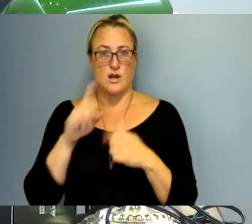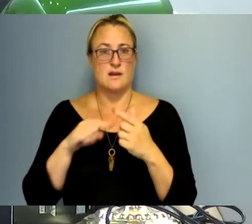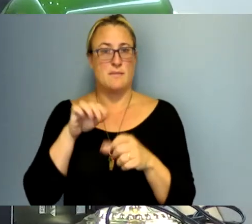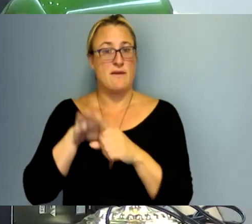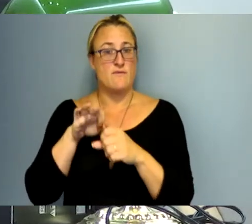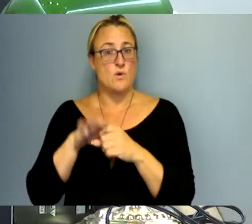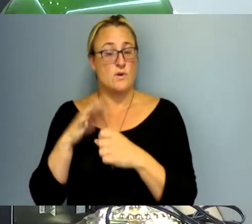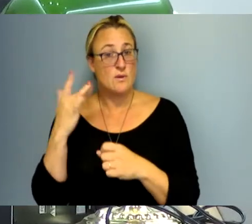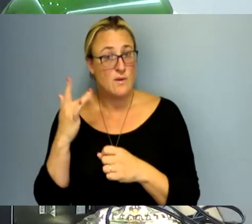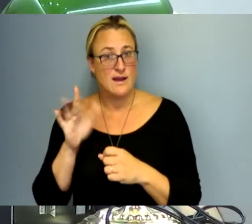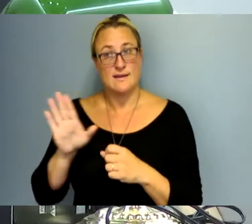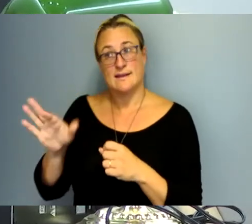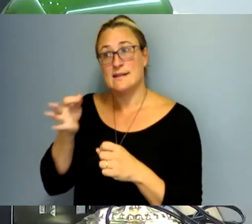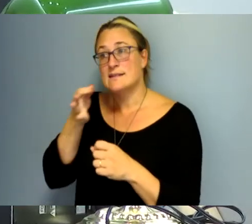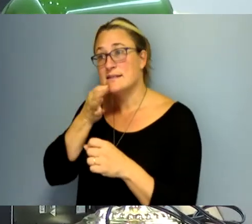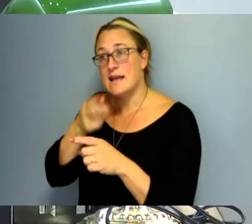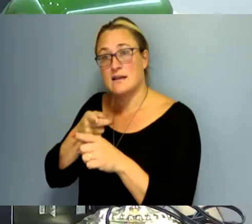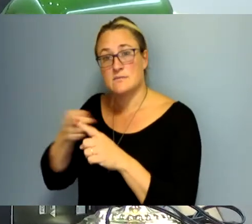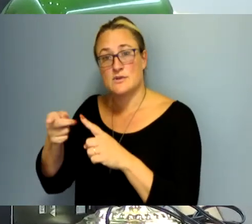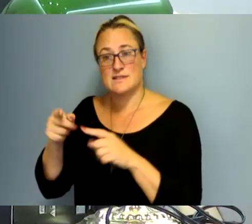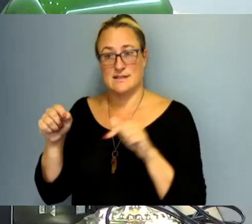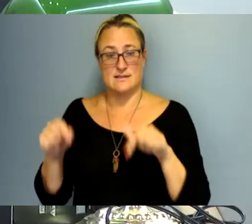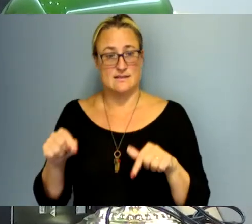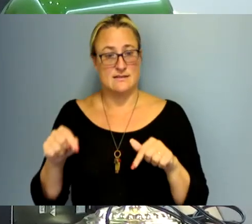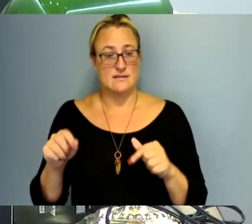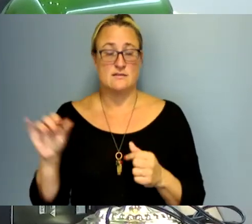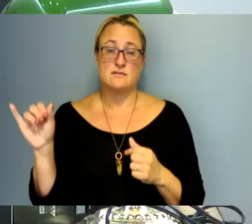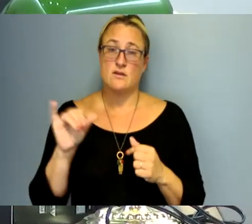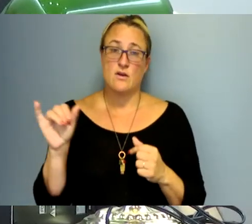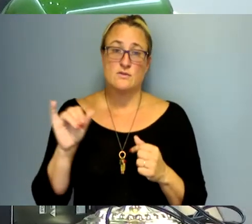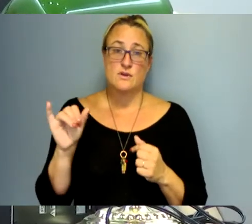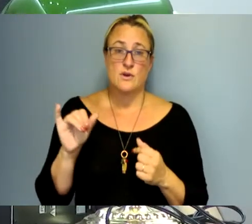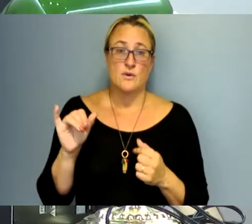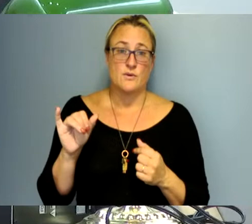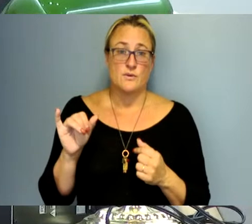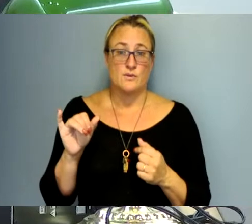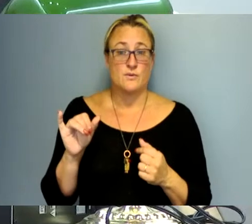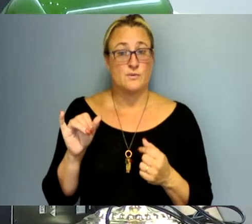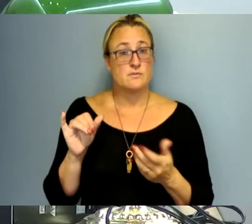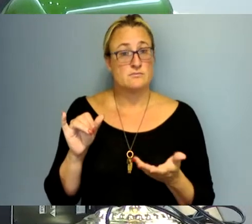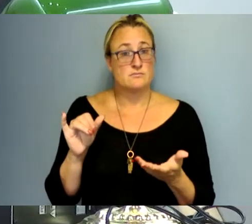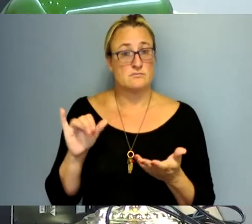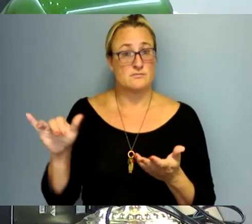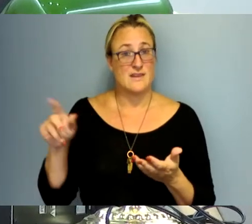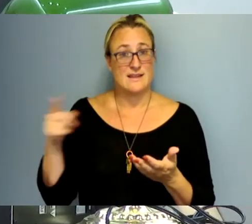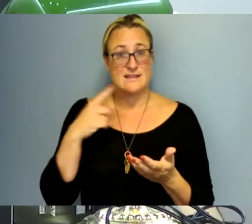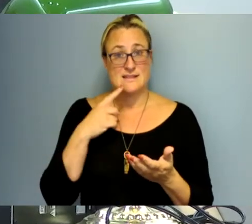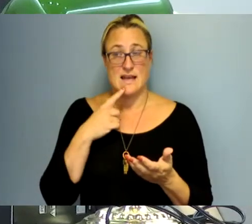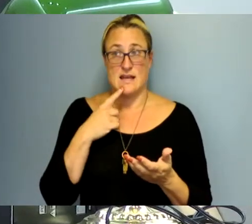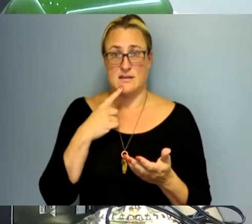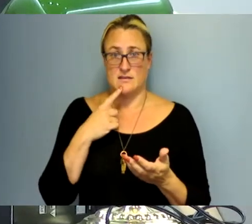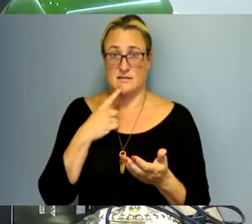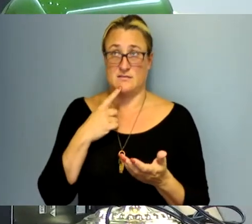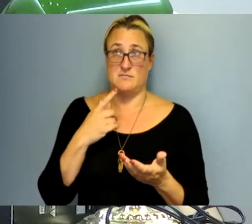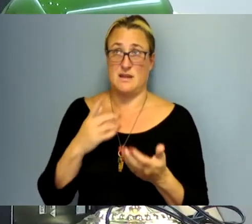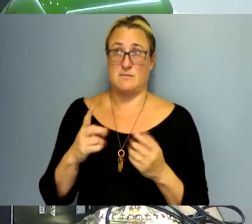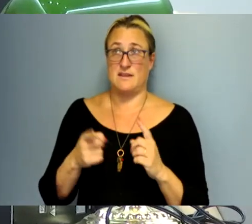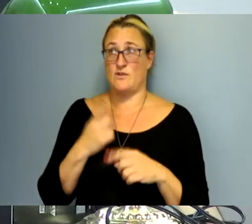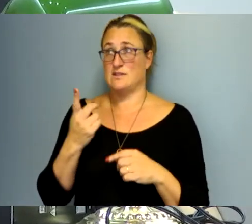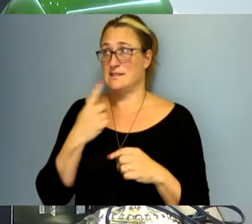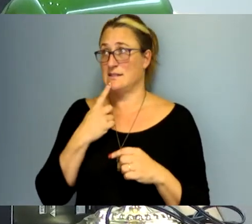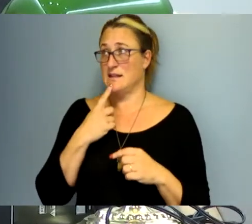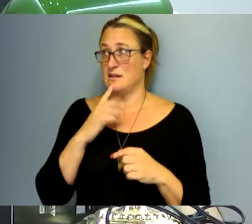of his expertise in this and the fact that he stated, I think the first thing he said maybe, was